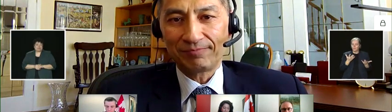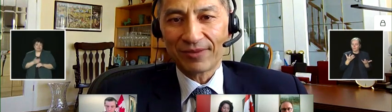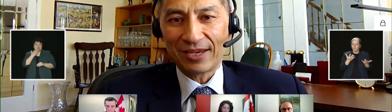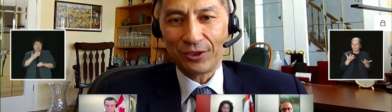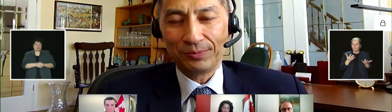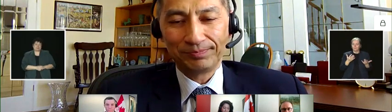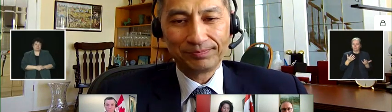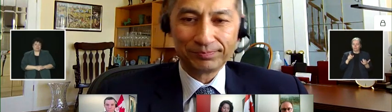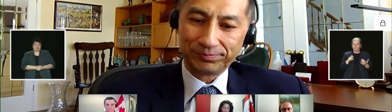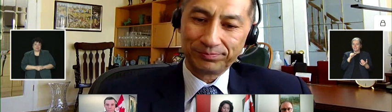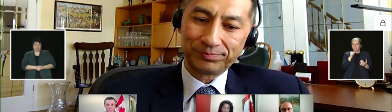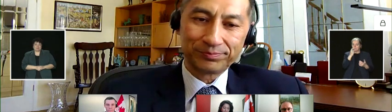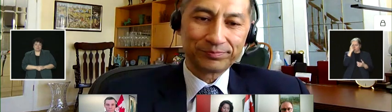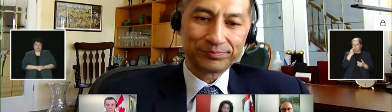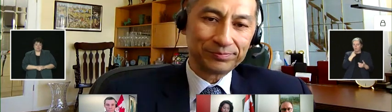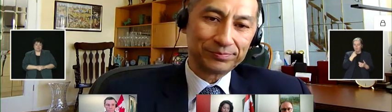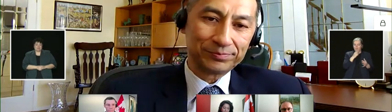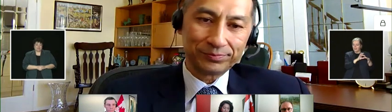it at that. Thank you.